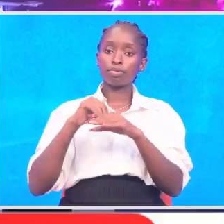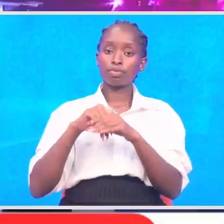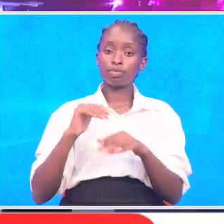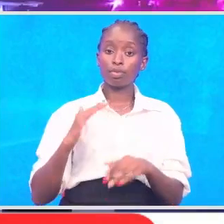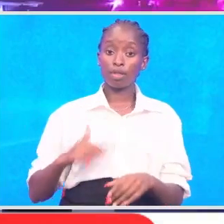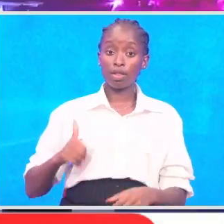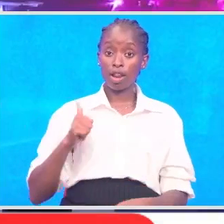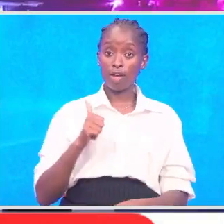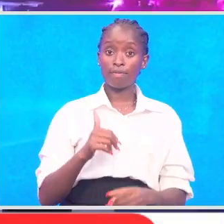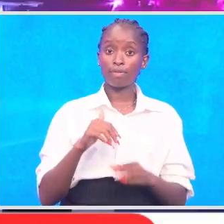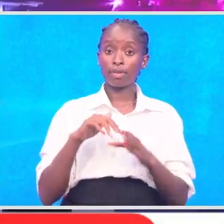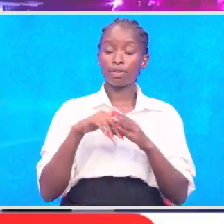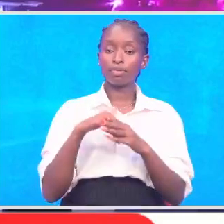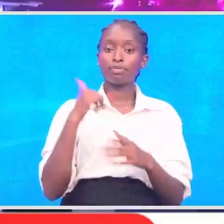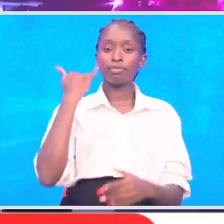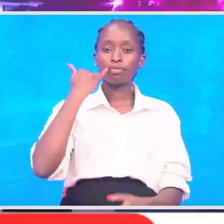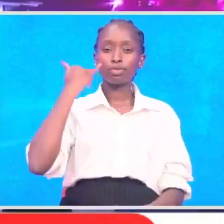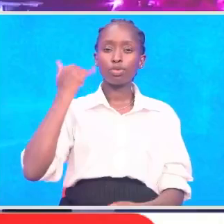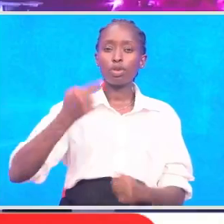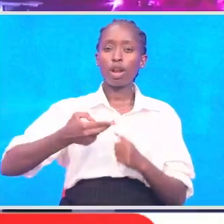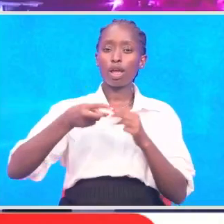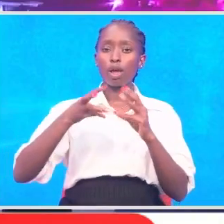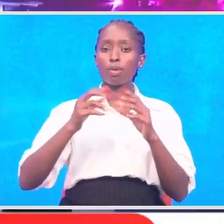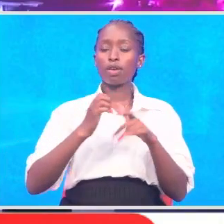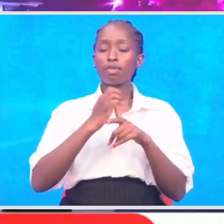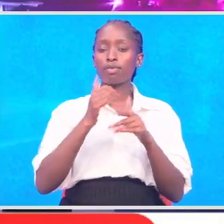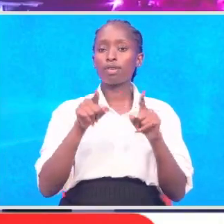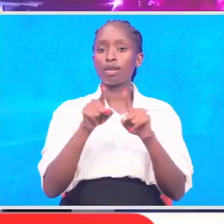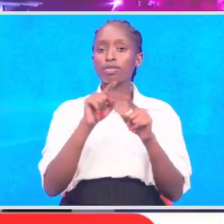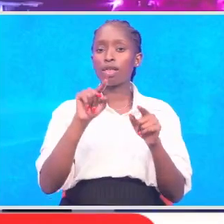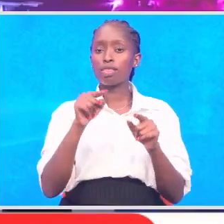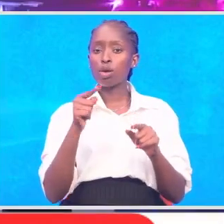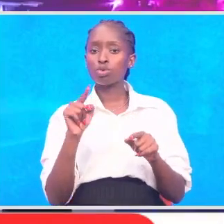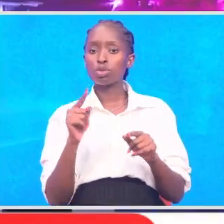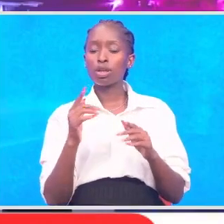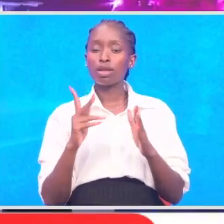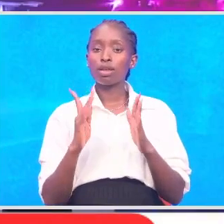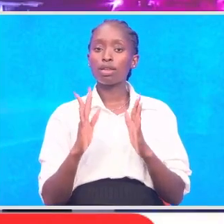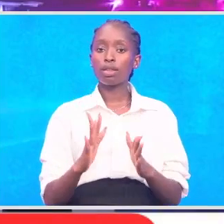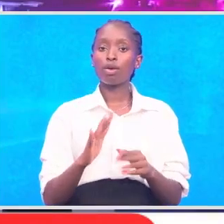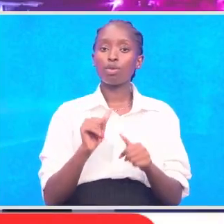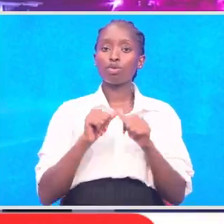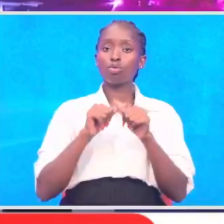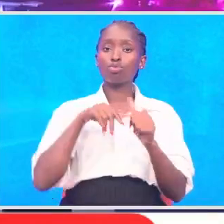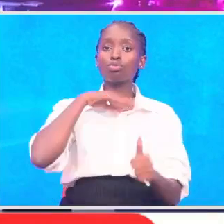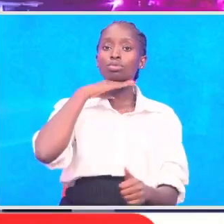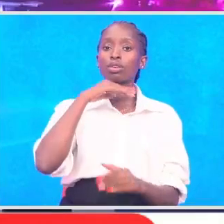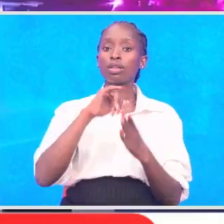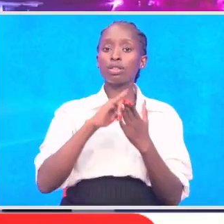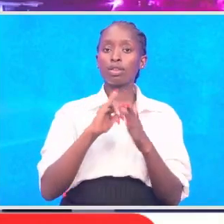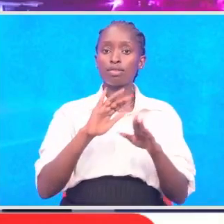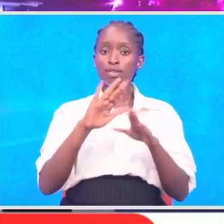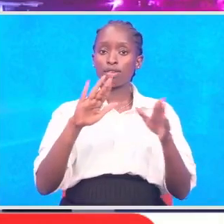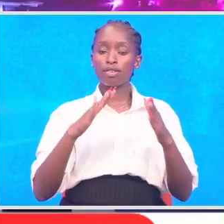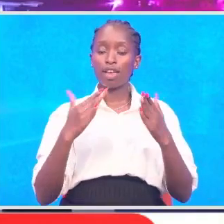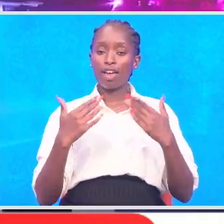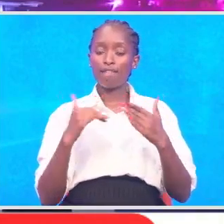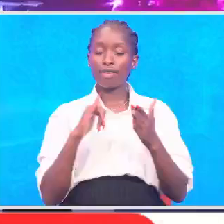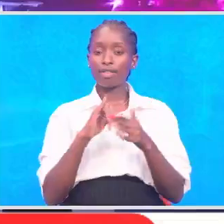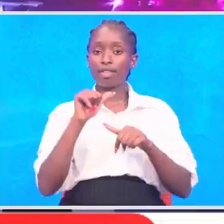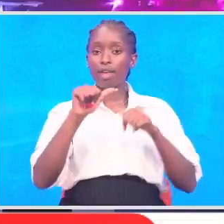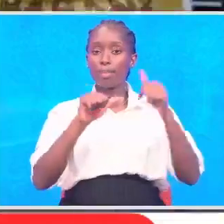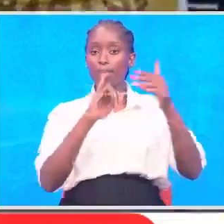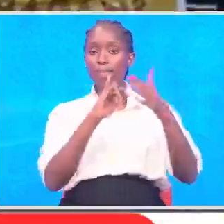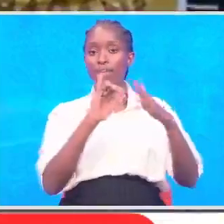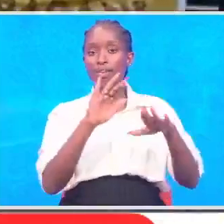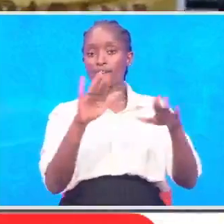Nakuru Nairobi Highway, even as thousands of Kenyans continue to lose their lives on our roads, our reporter Willie Dennis Njiru with his